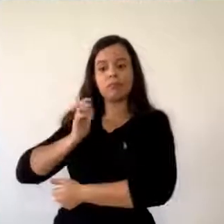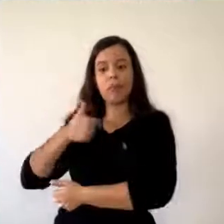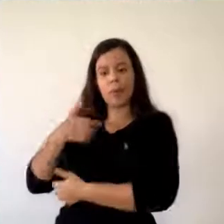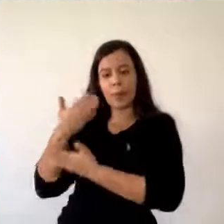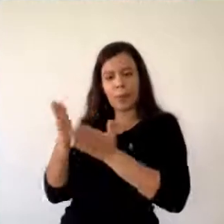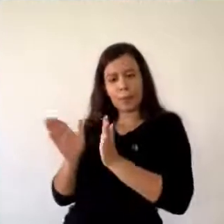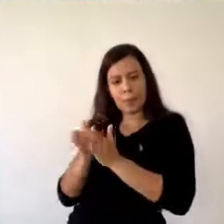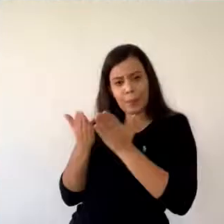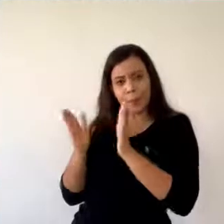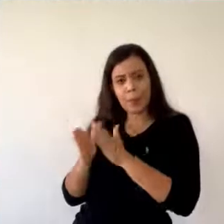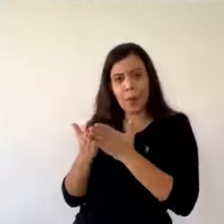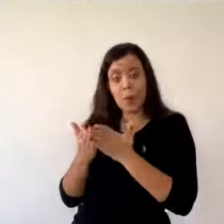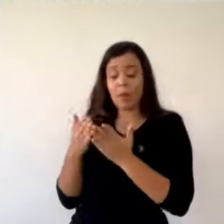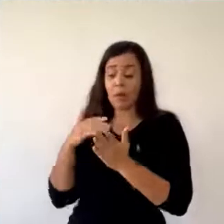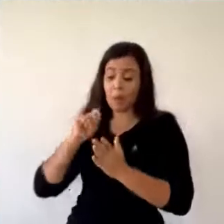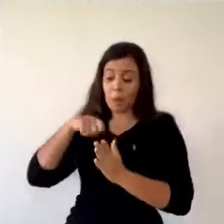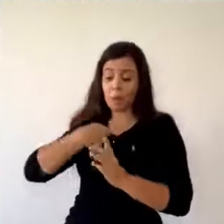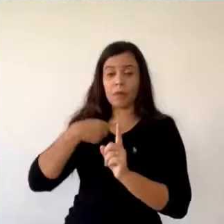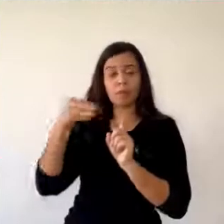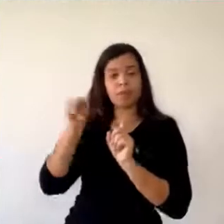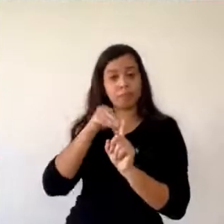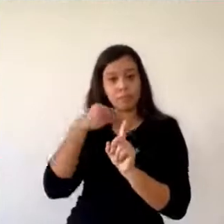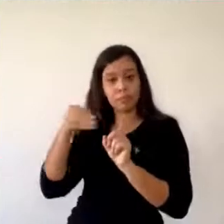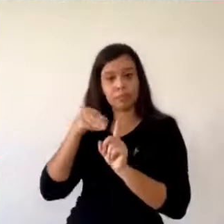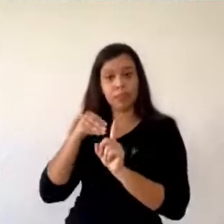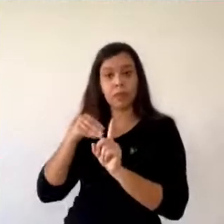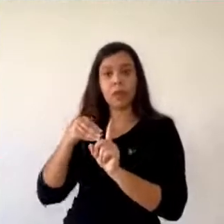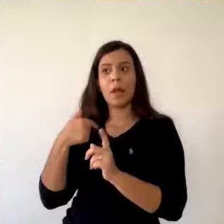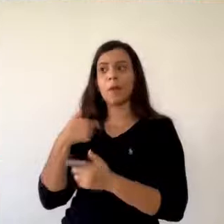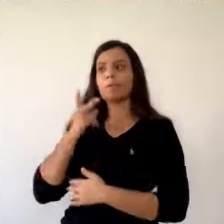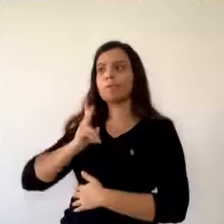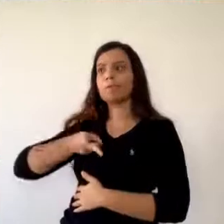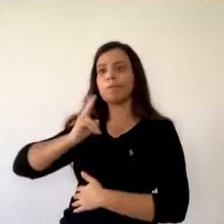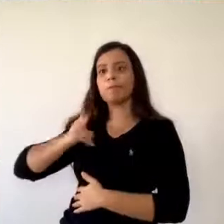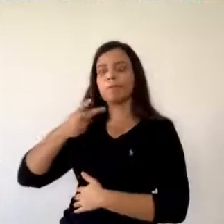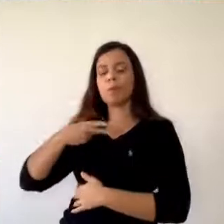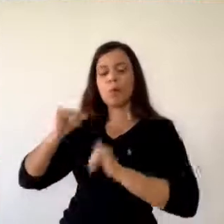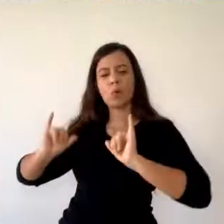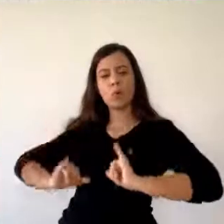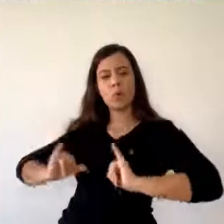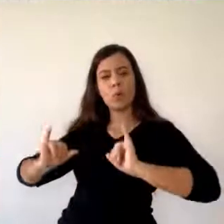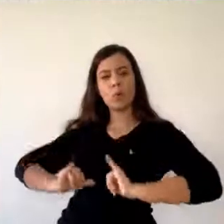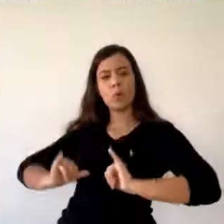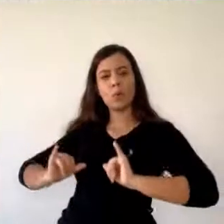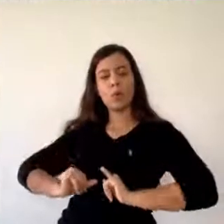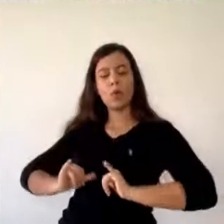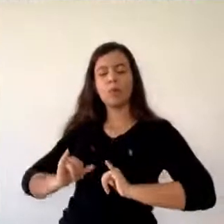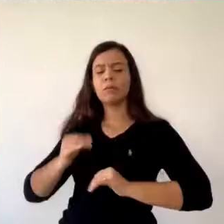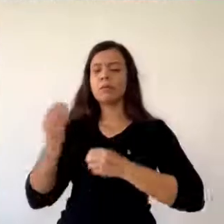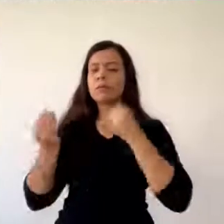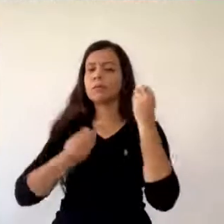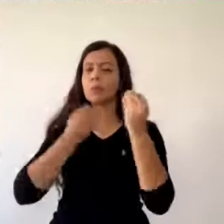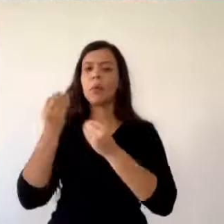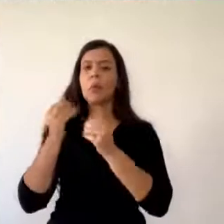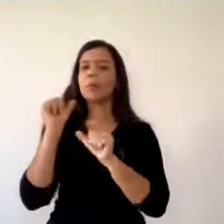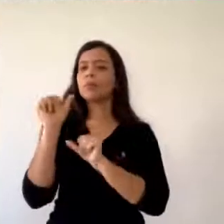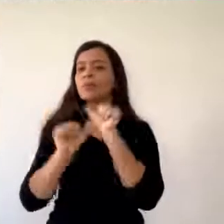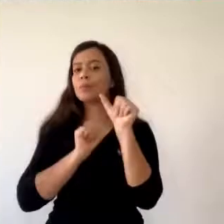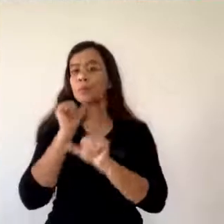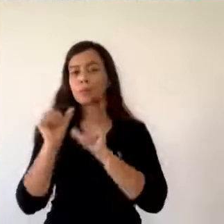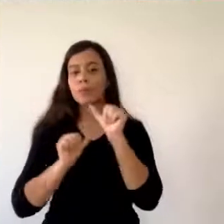better income and this person remains there and she has to endure this